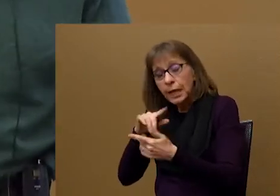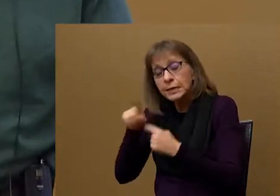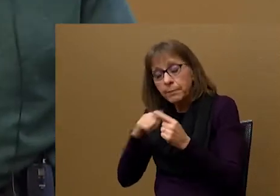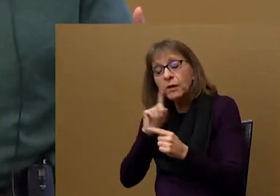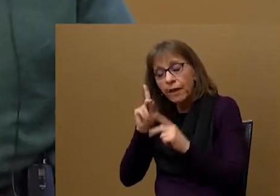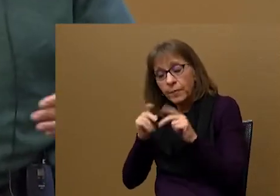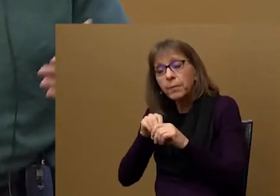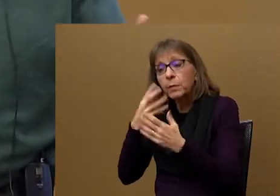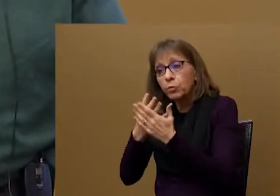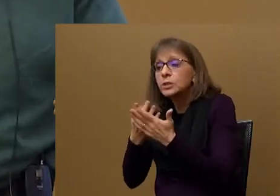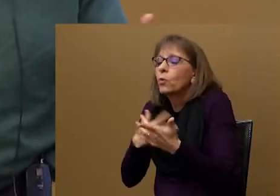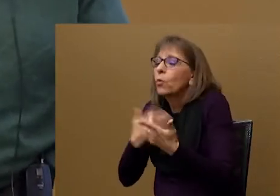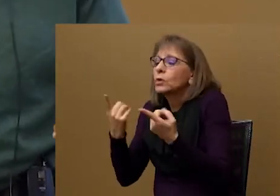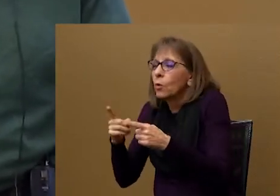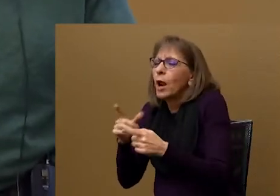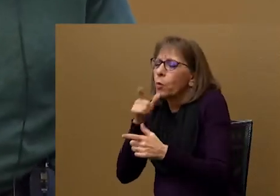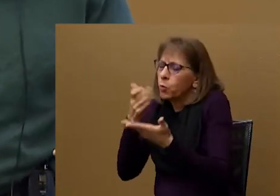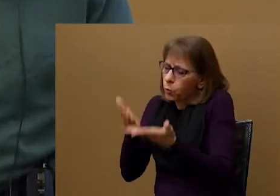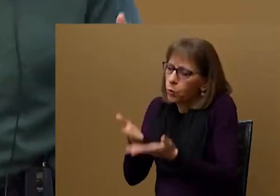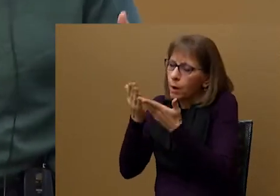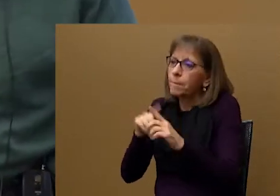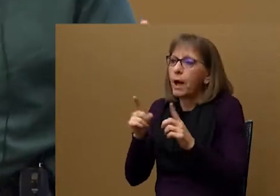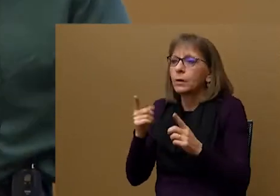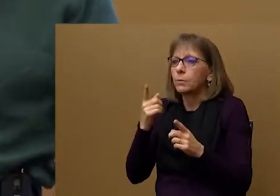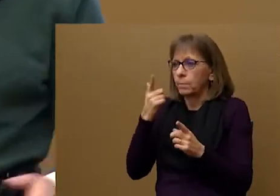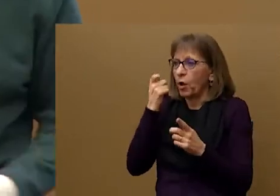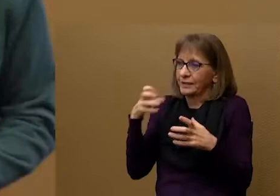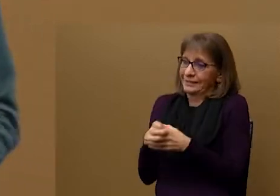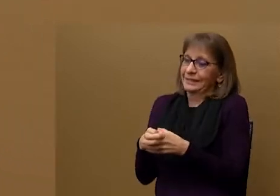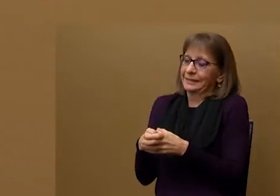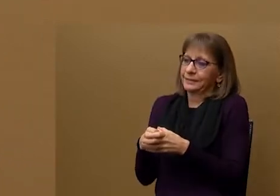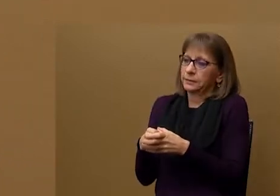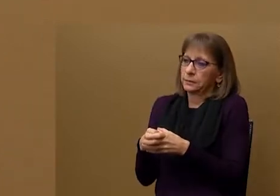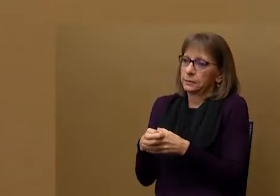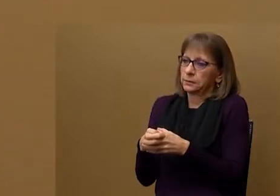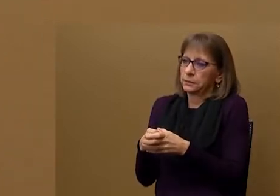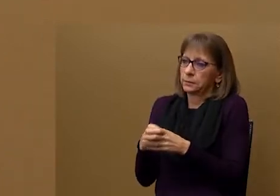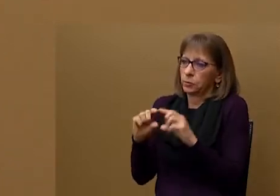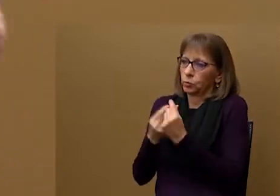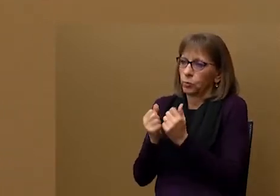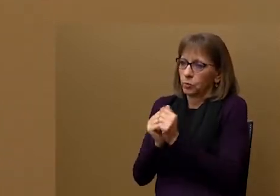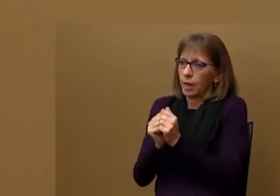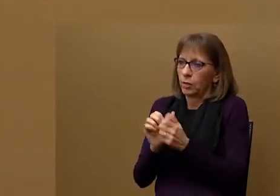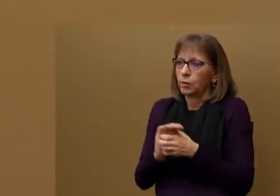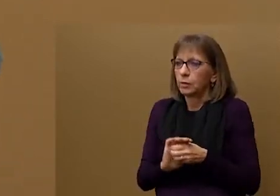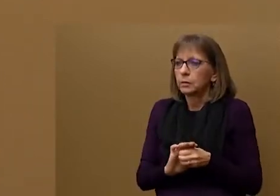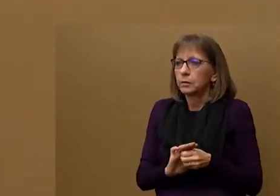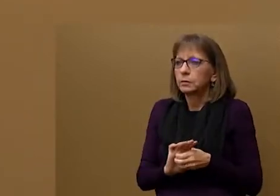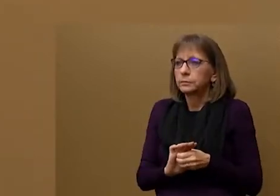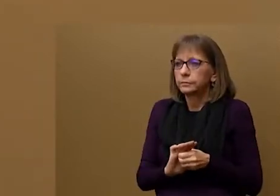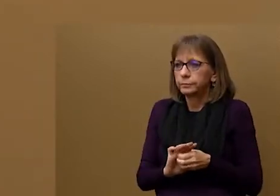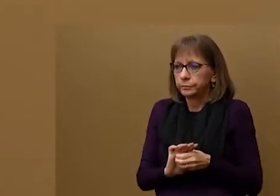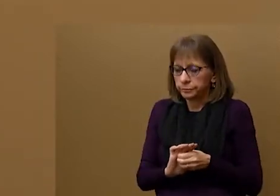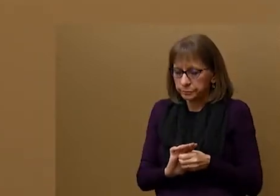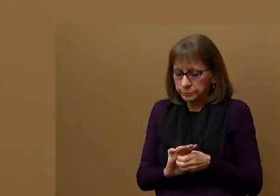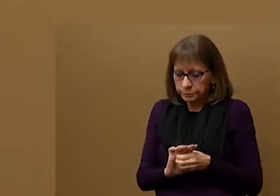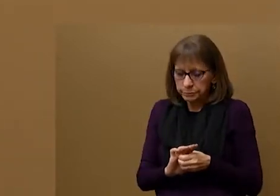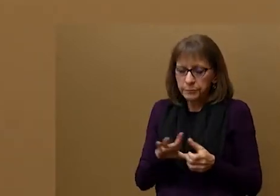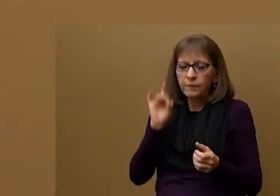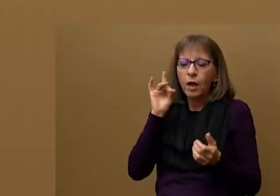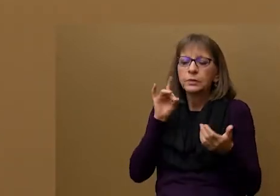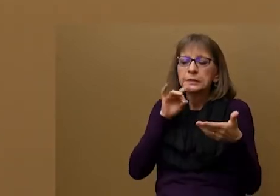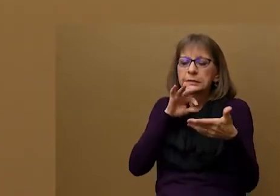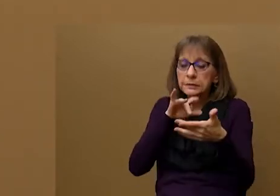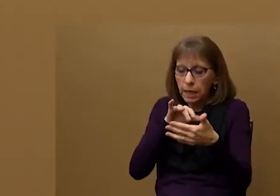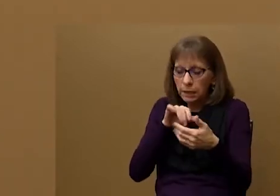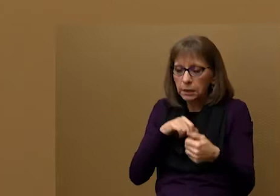good studies about deaf people in prison and what's going on with them, who they are. But only because they're all they're all grouped together. So anyway, we